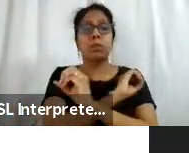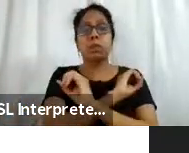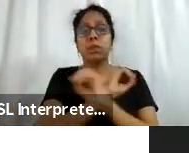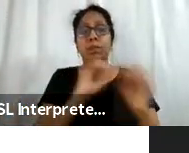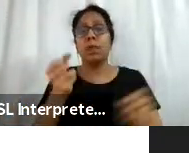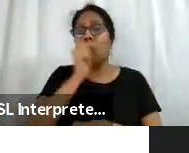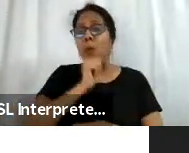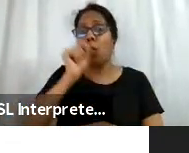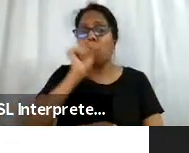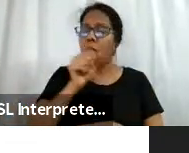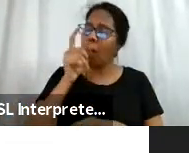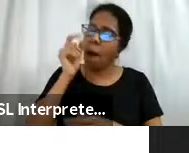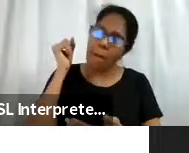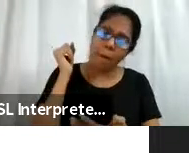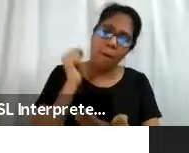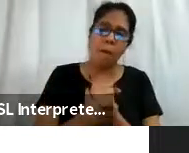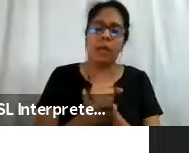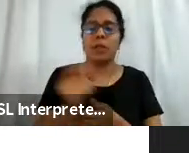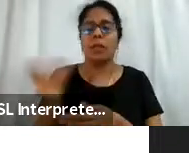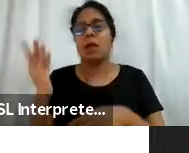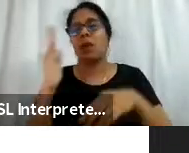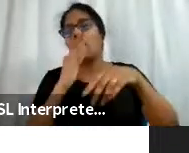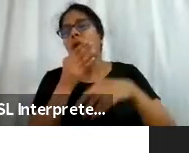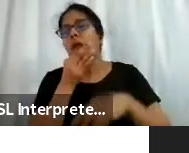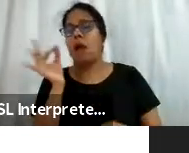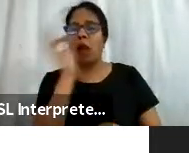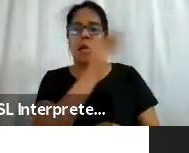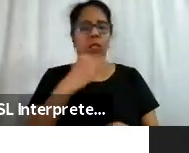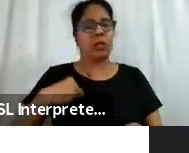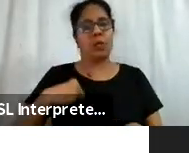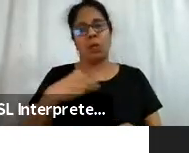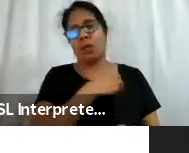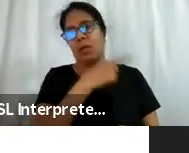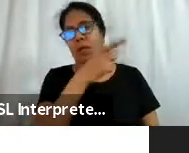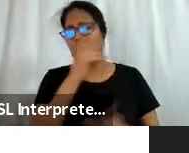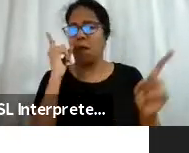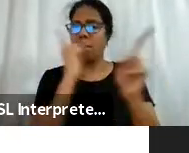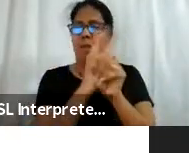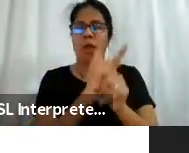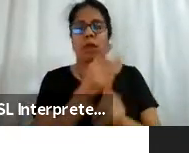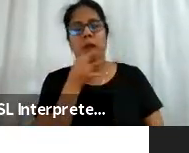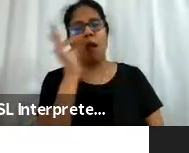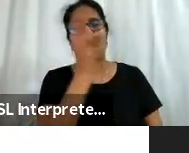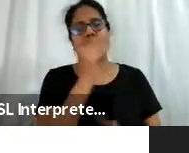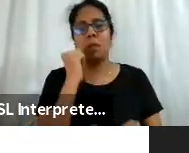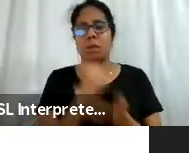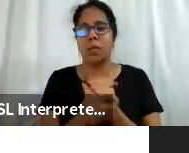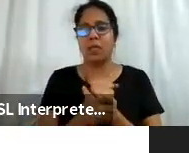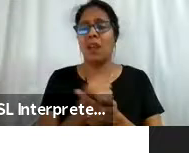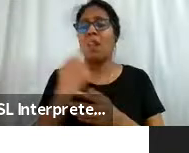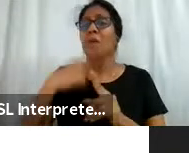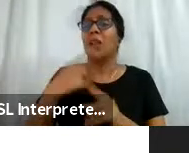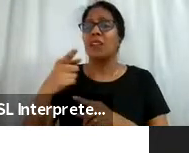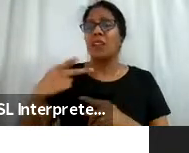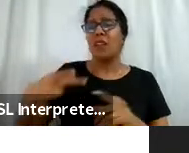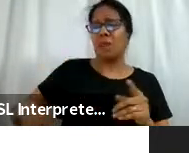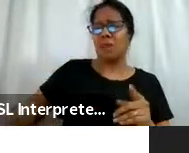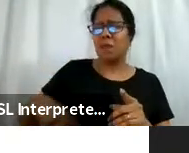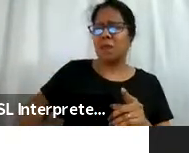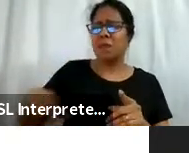south, then you need to speak to a medical professional. Loose motions more than 4 times a